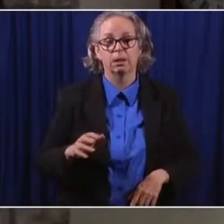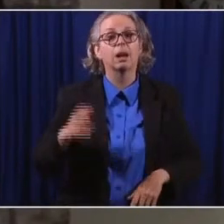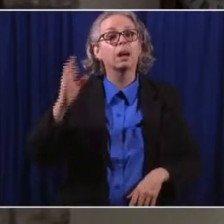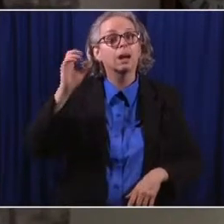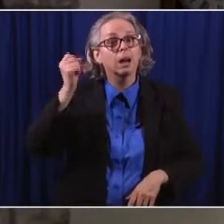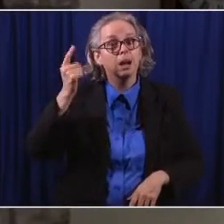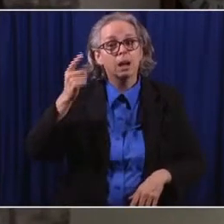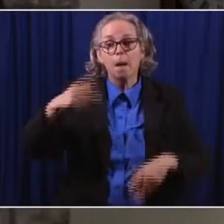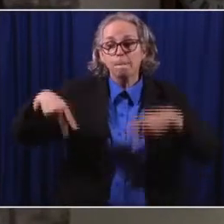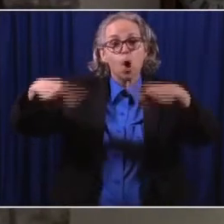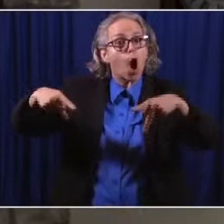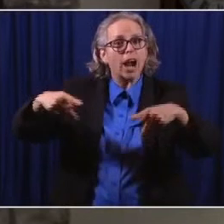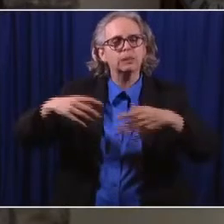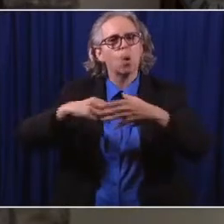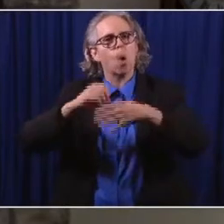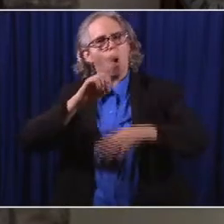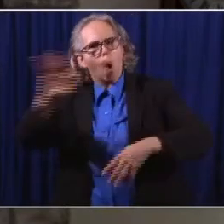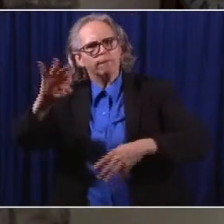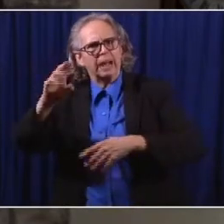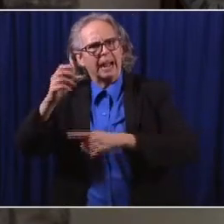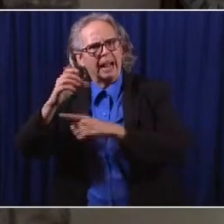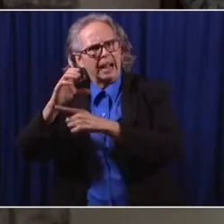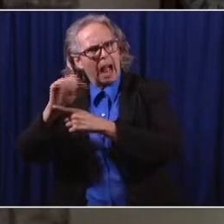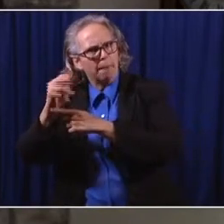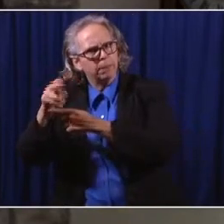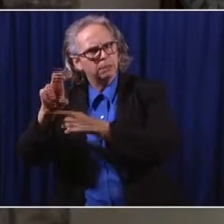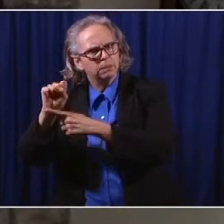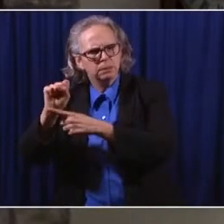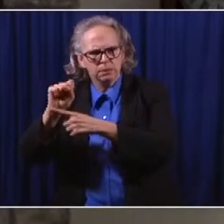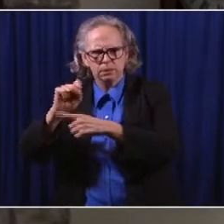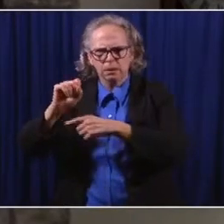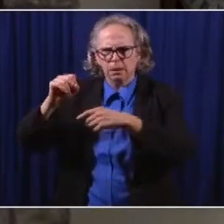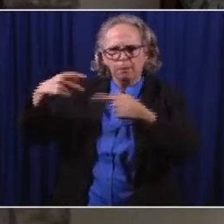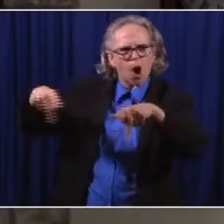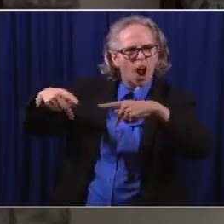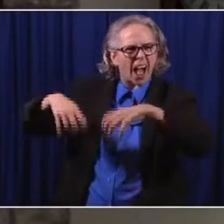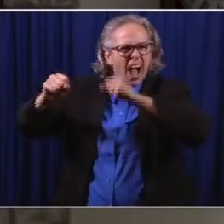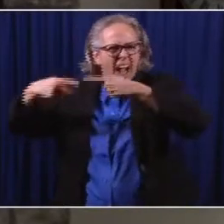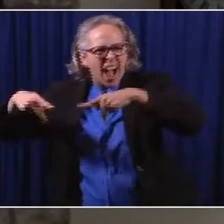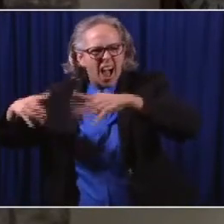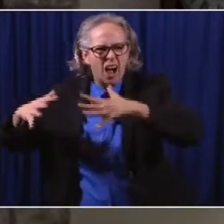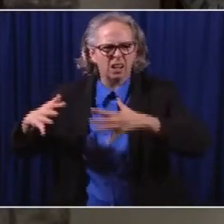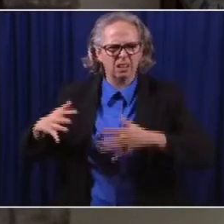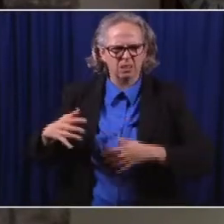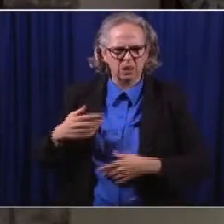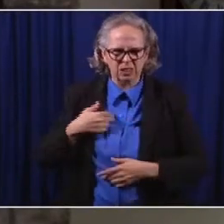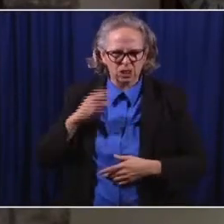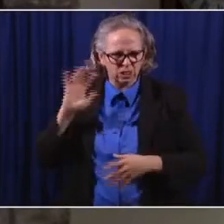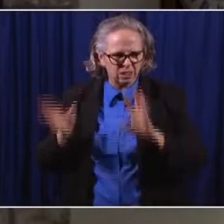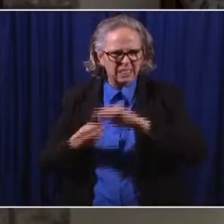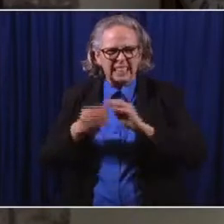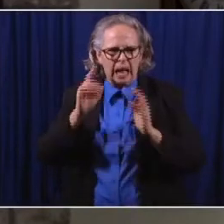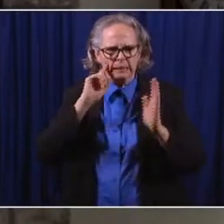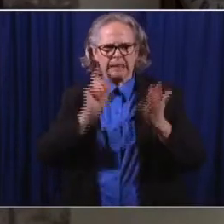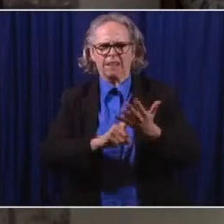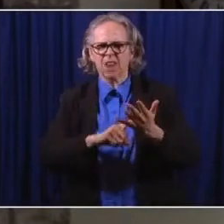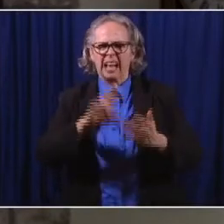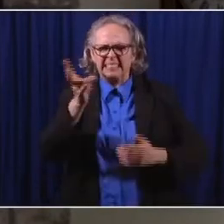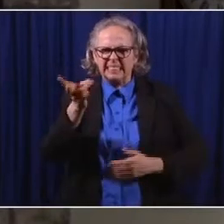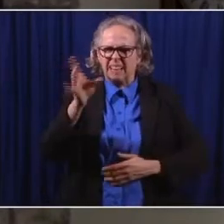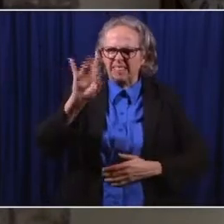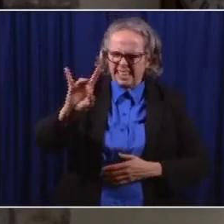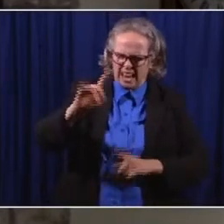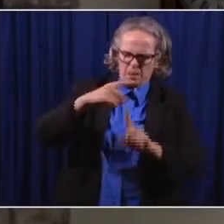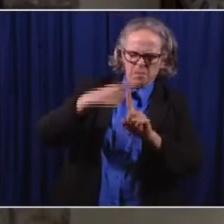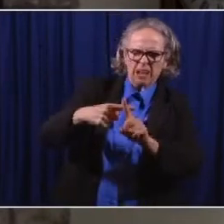14th have resulted in at least 78 confirmed cases so far. Up in Wood County, there were small